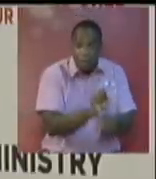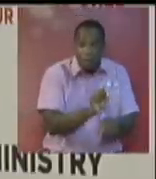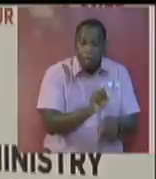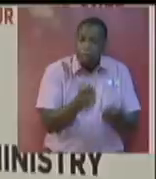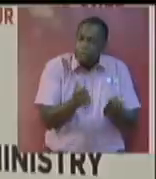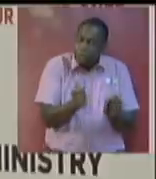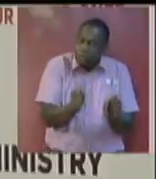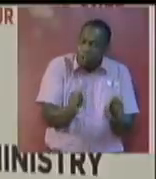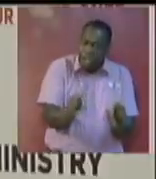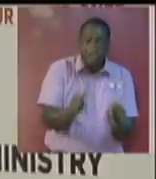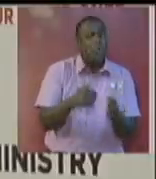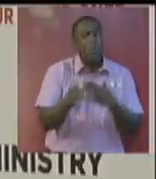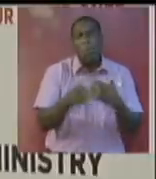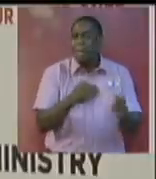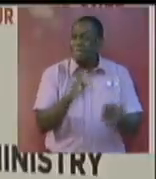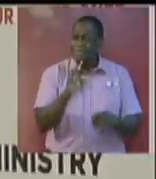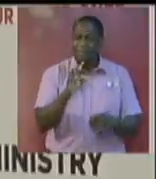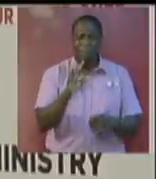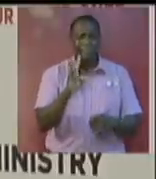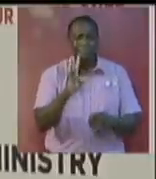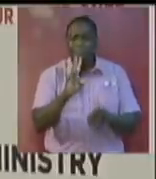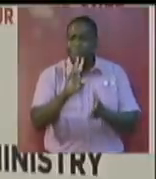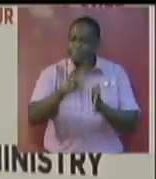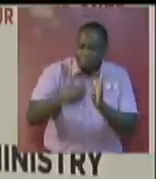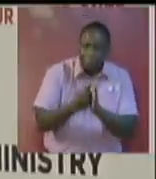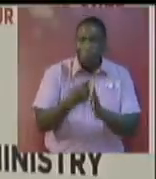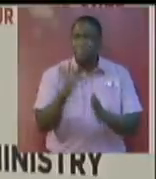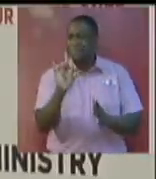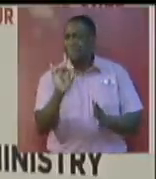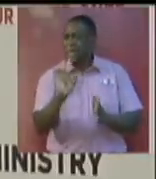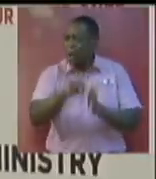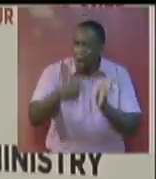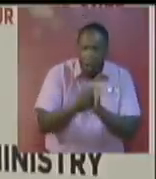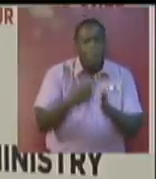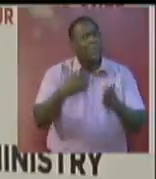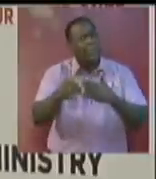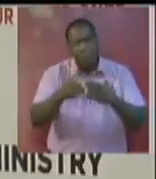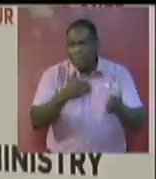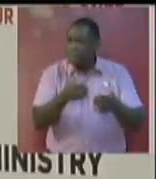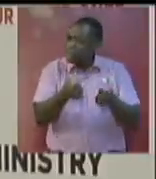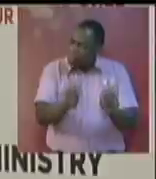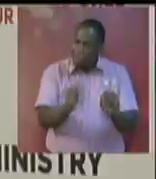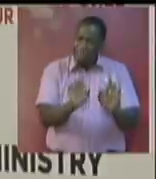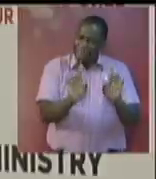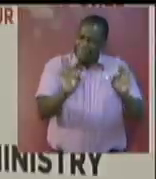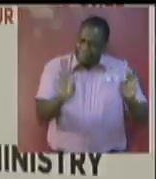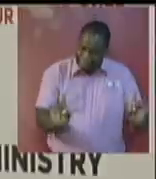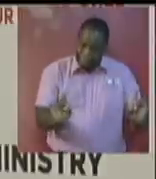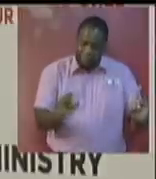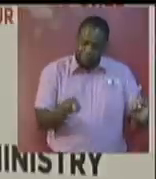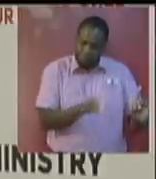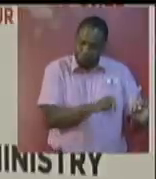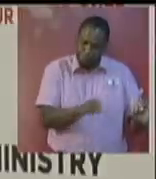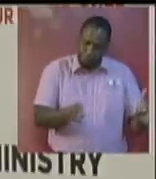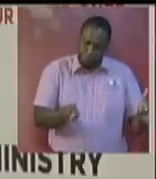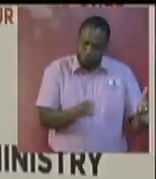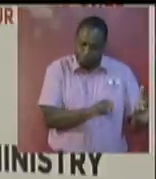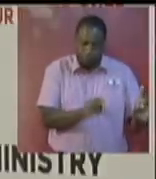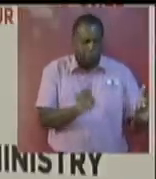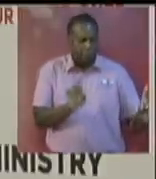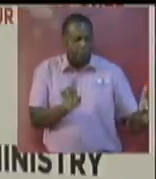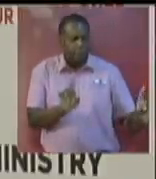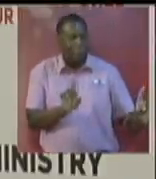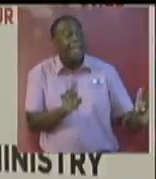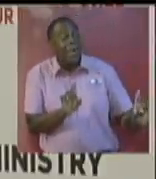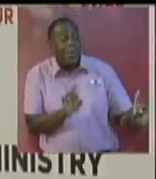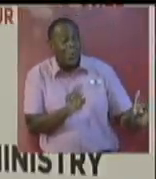hours, the temptation is to become comfortable and to become lax. And, you're interacting and you're talking to the